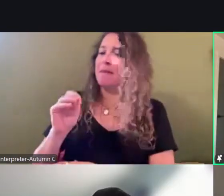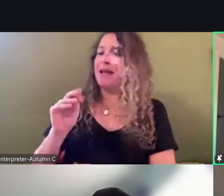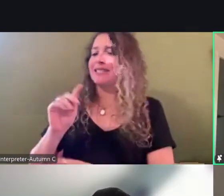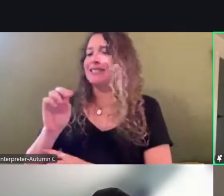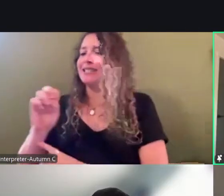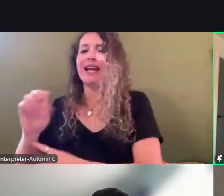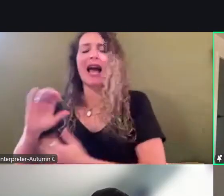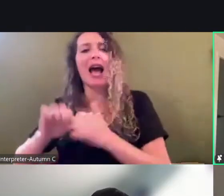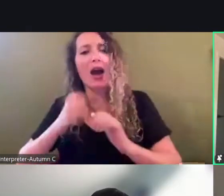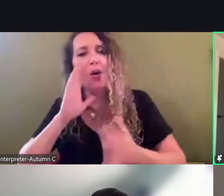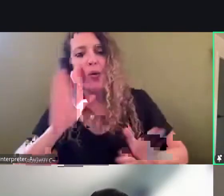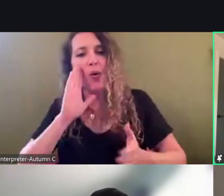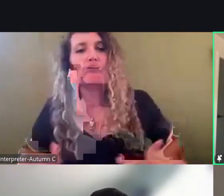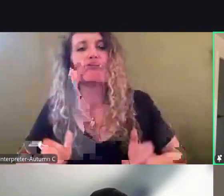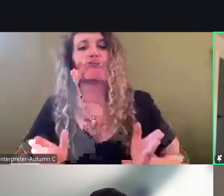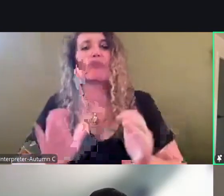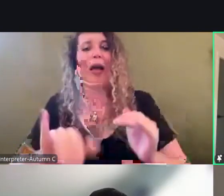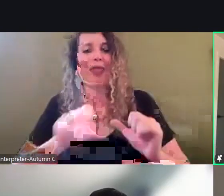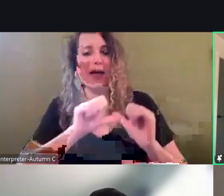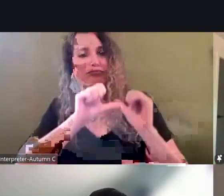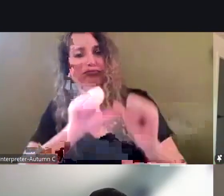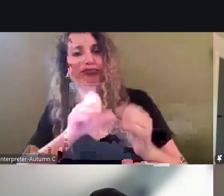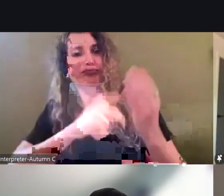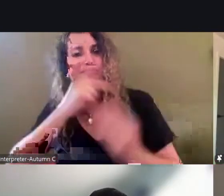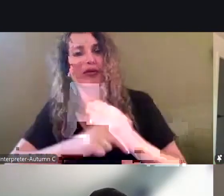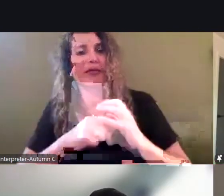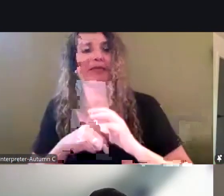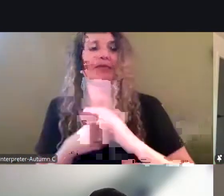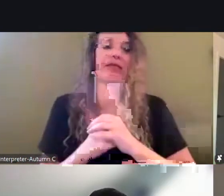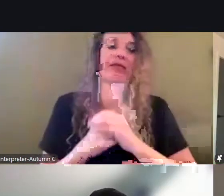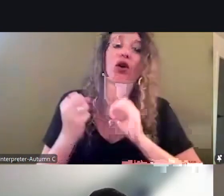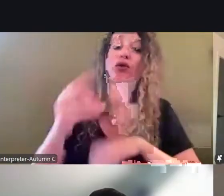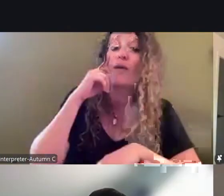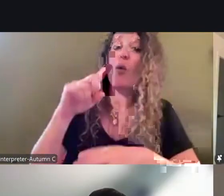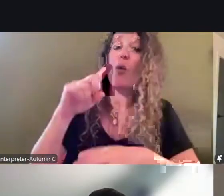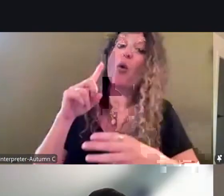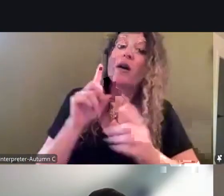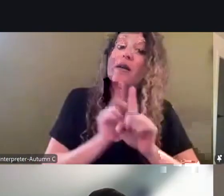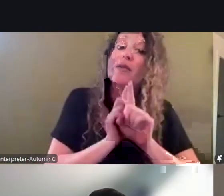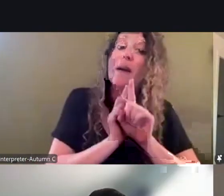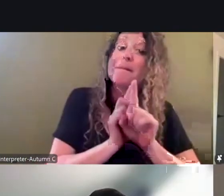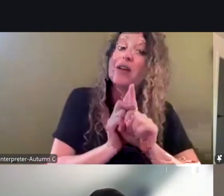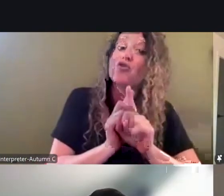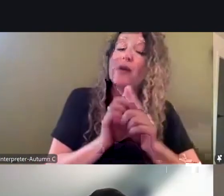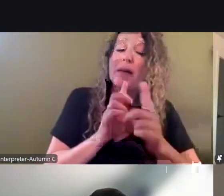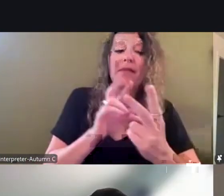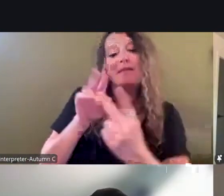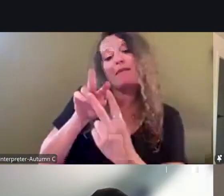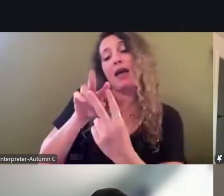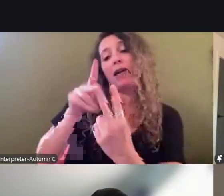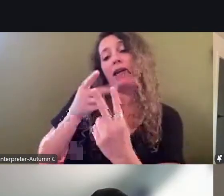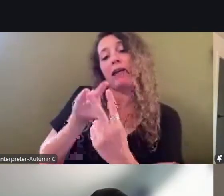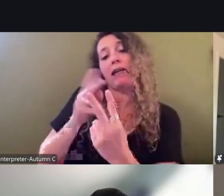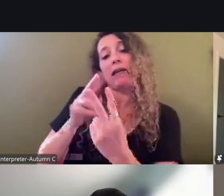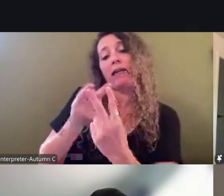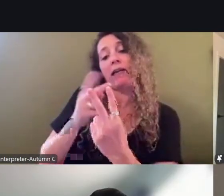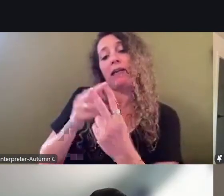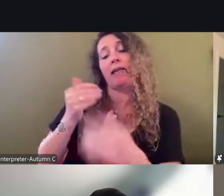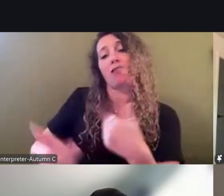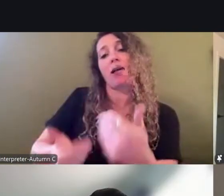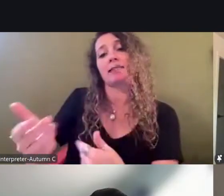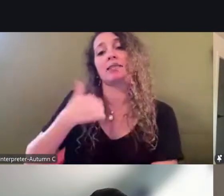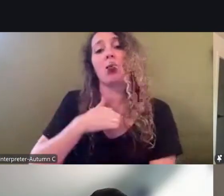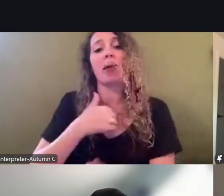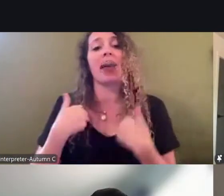the program's sustainability? Yeah, so for the mentorship pairing process, we had the